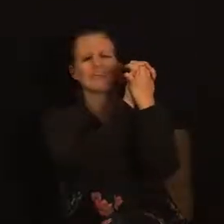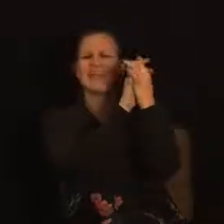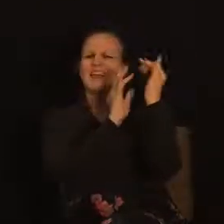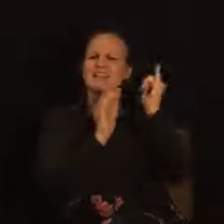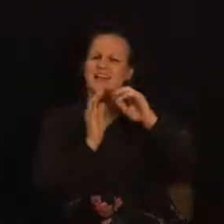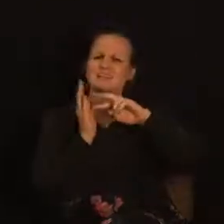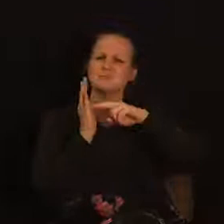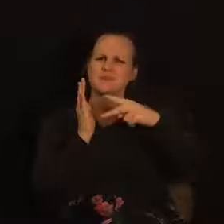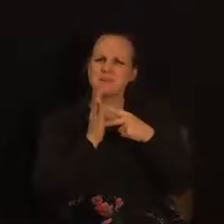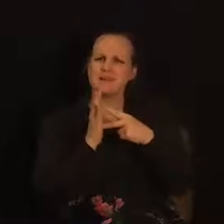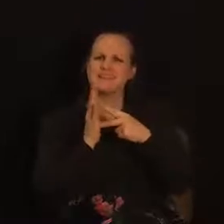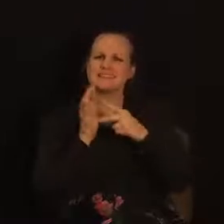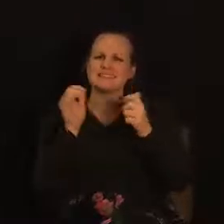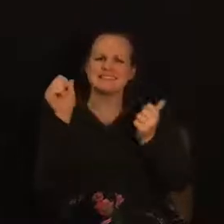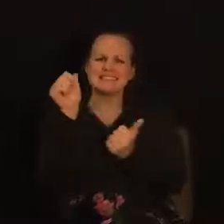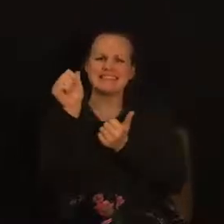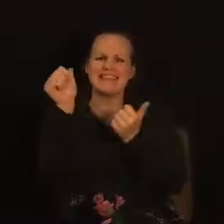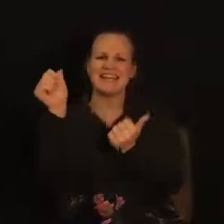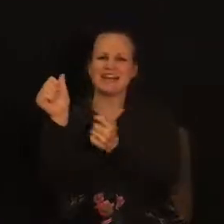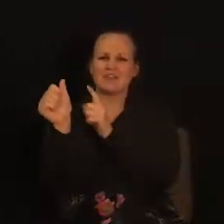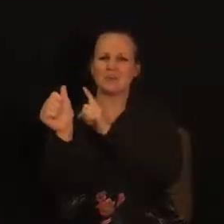means to seek the Lord. In